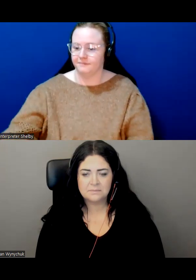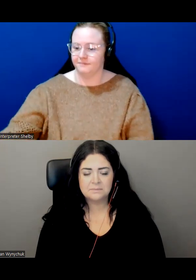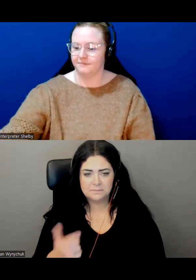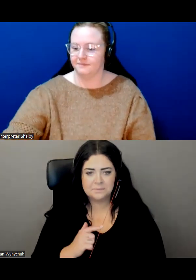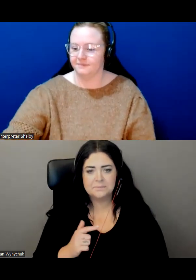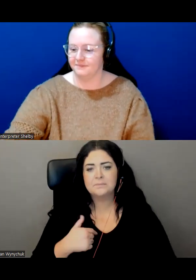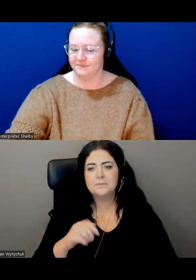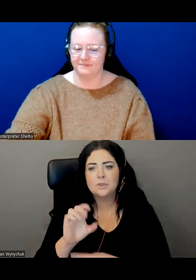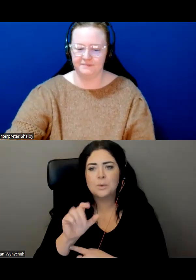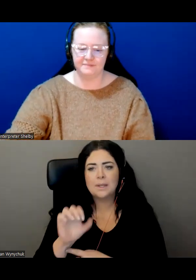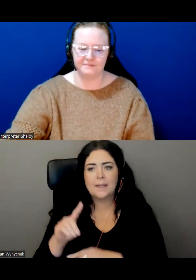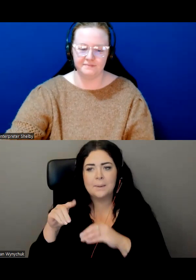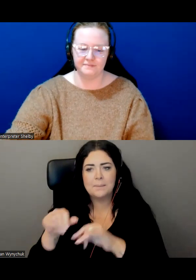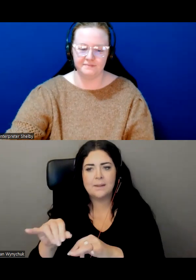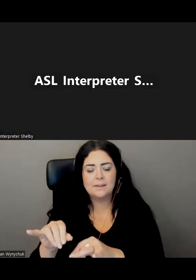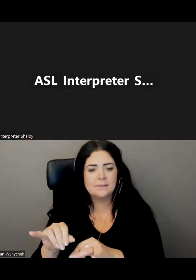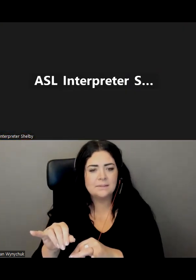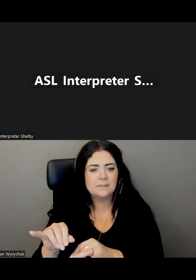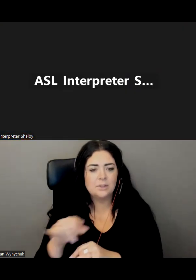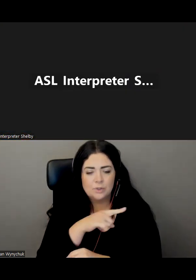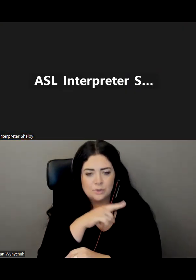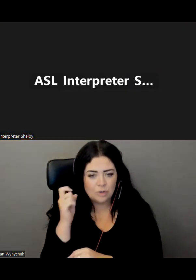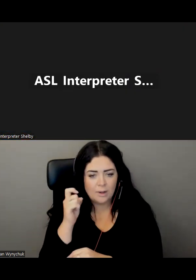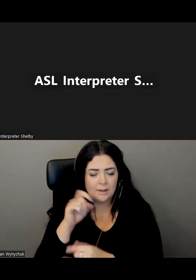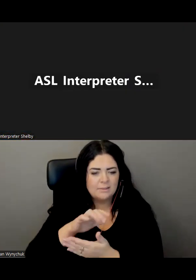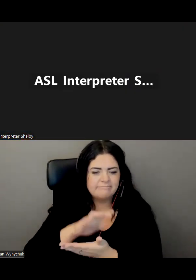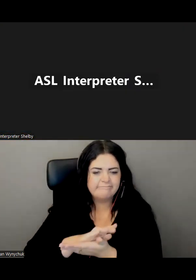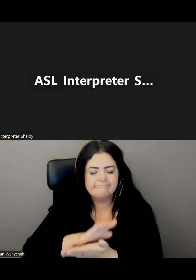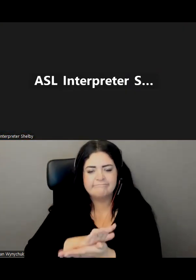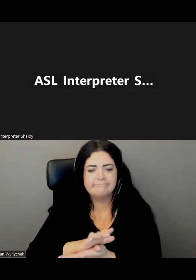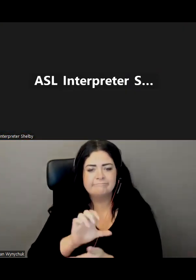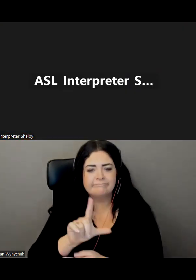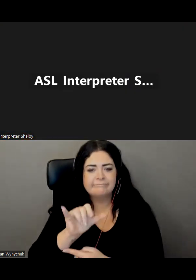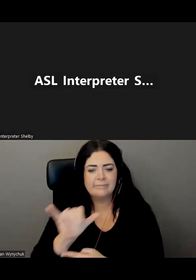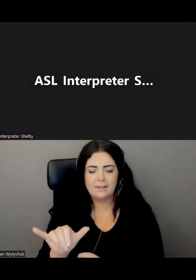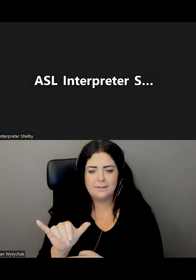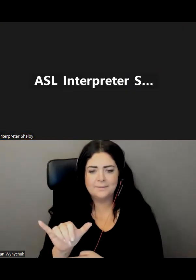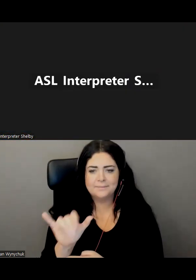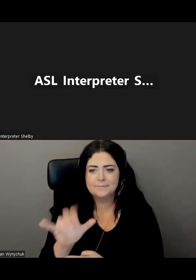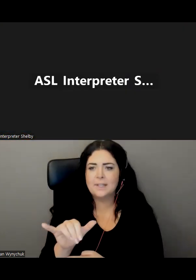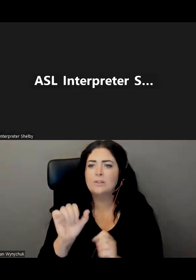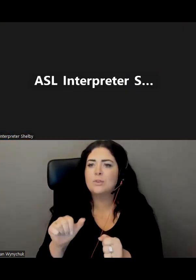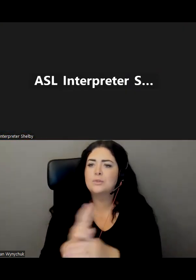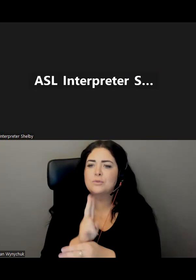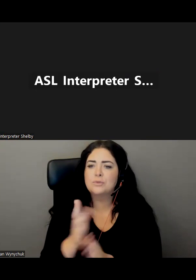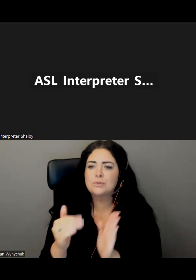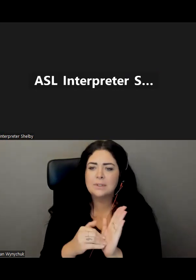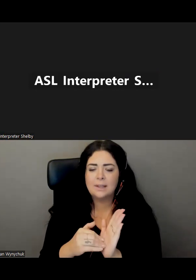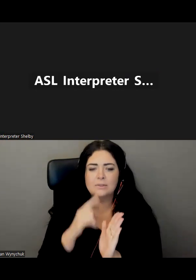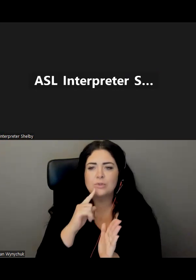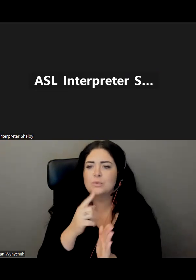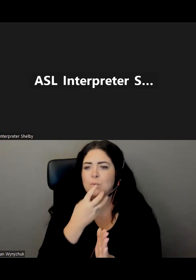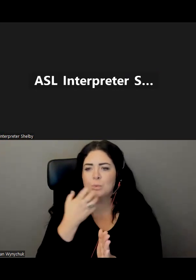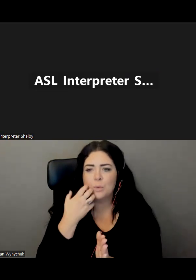are dehydrated and really compressed clay. Those ones are actually a reusable product, so you just need to rinse them with warm